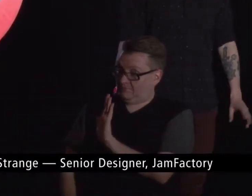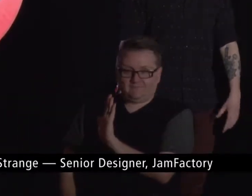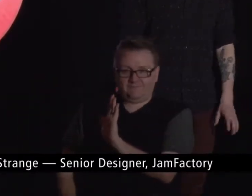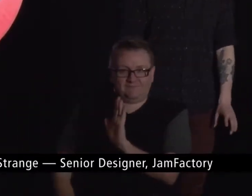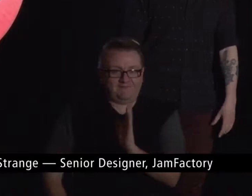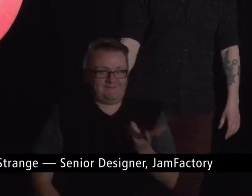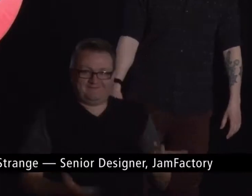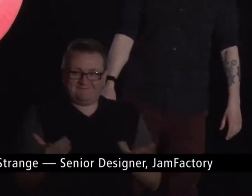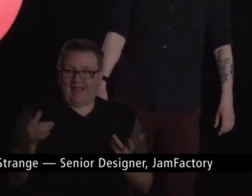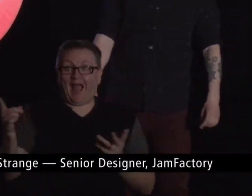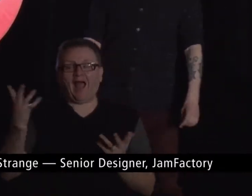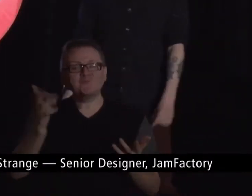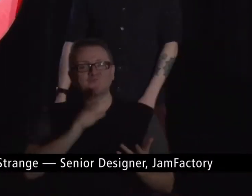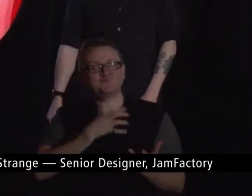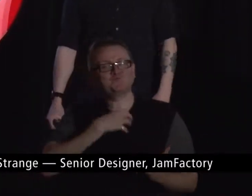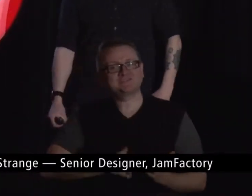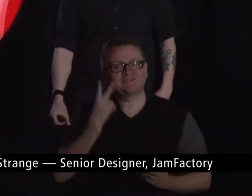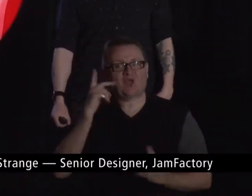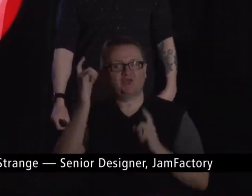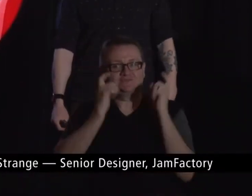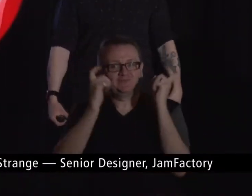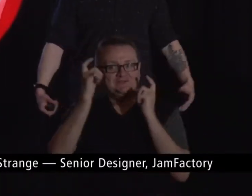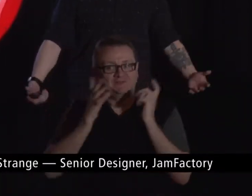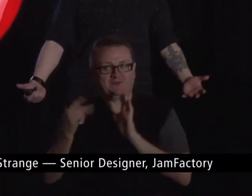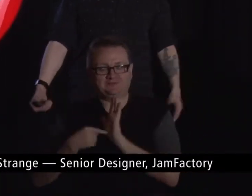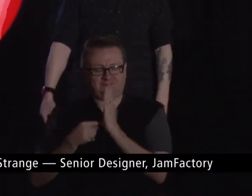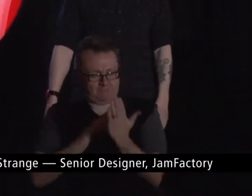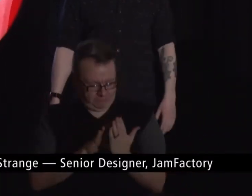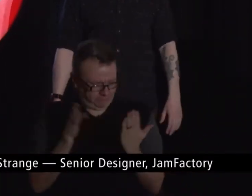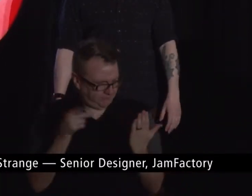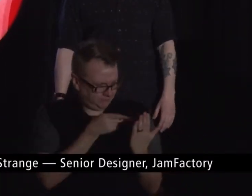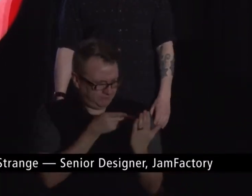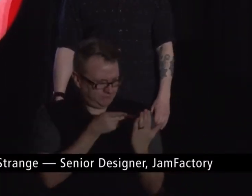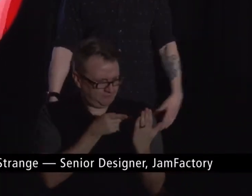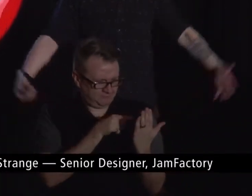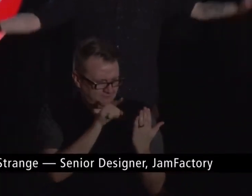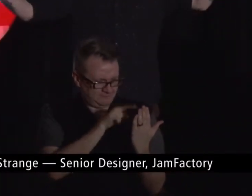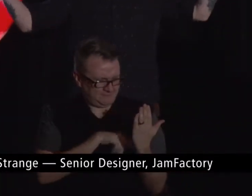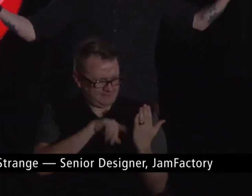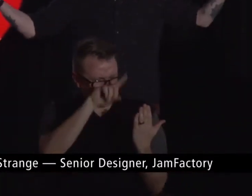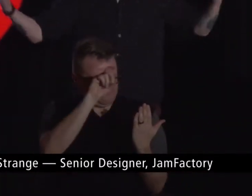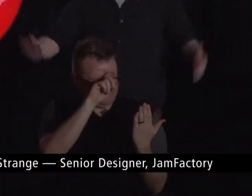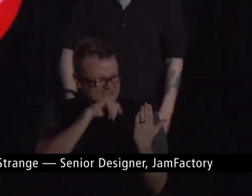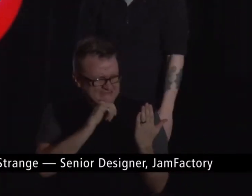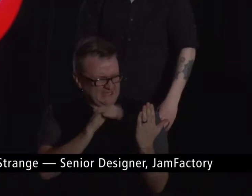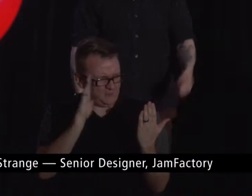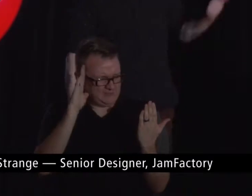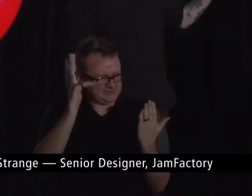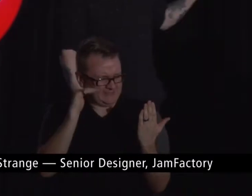I'd have loved to see his face. But he just sort of went, wasn't what I was expecting, but all right.